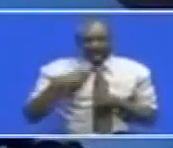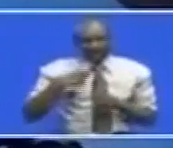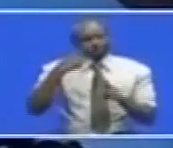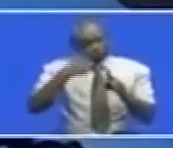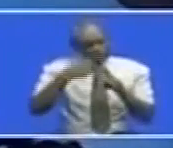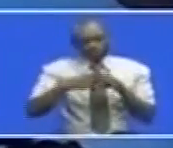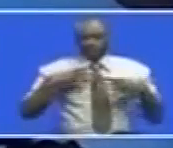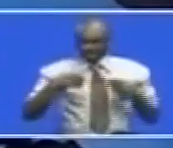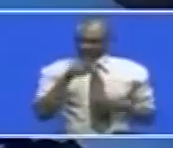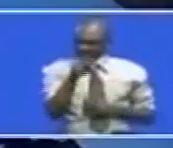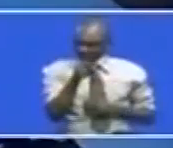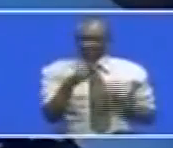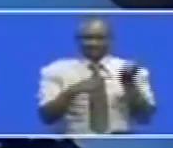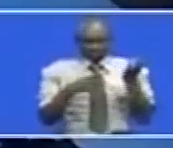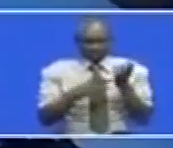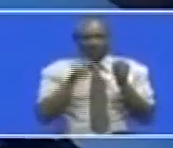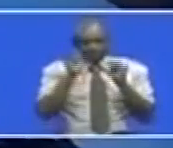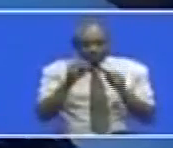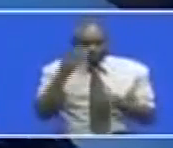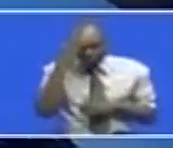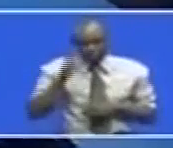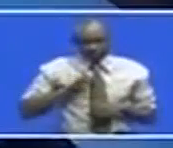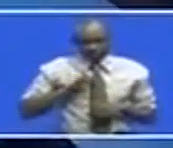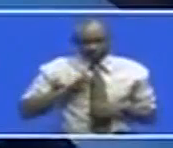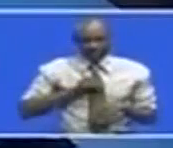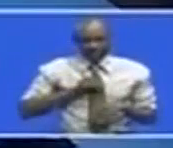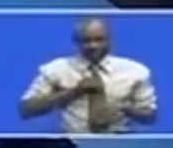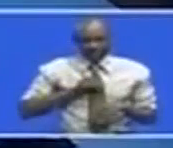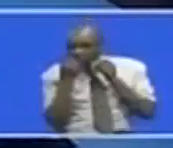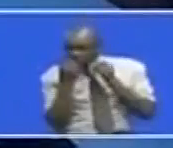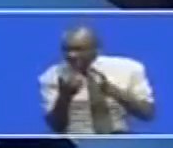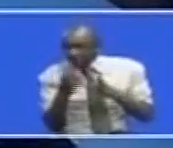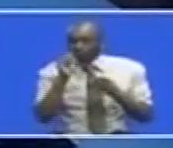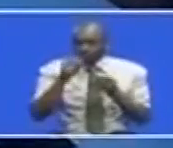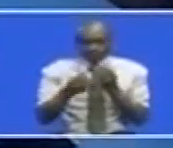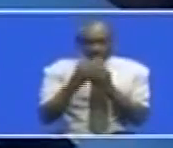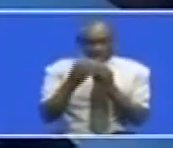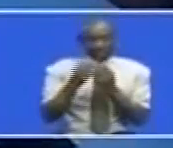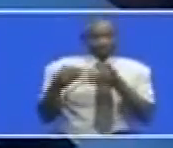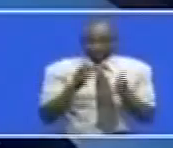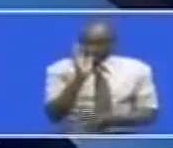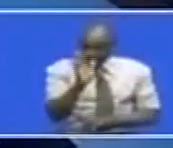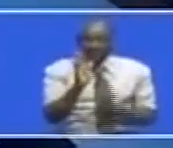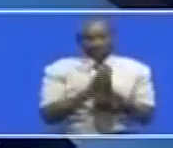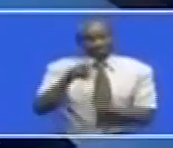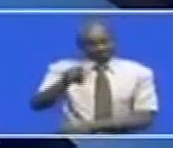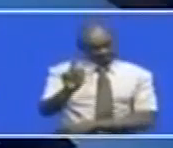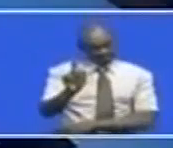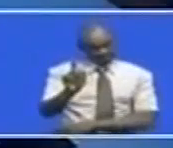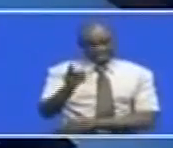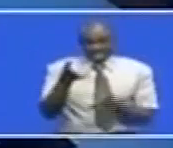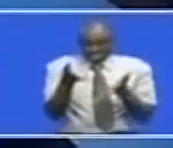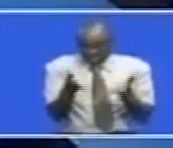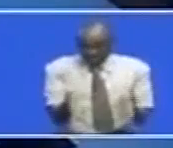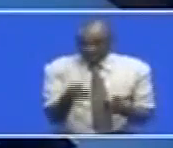startup he created to provide expectant mothers with information needed to take care of their babies and themselves. On the second